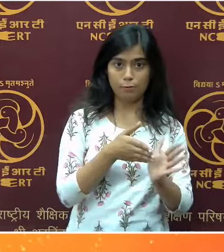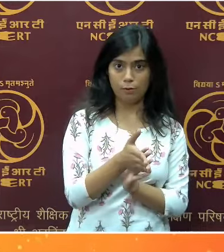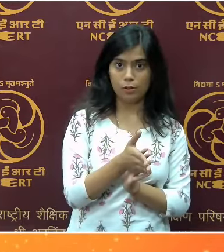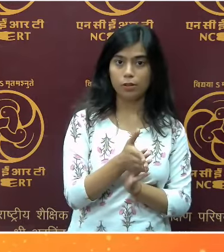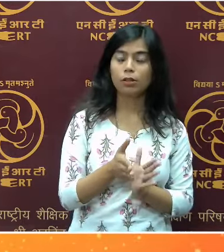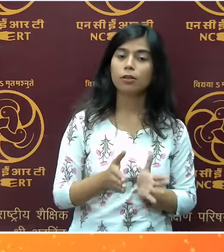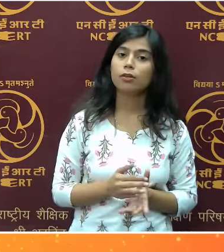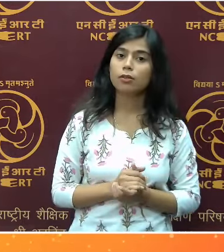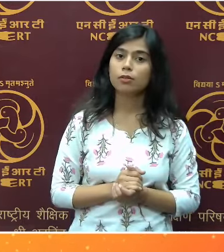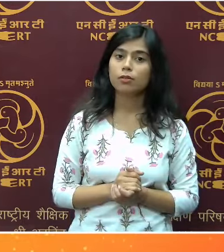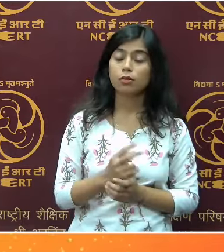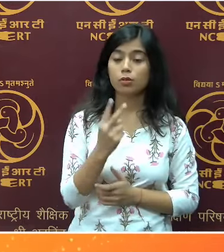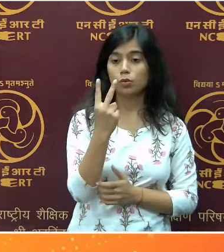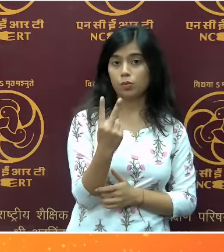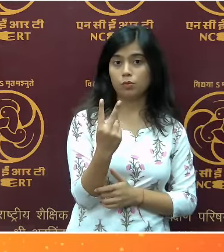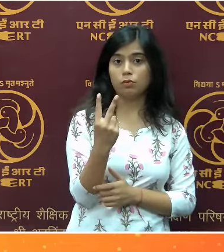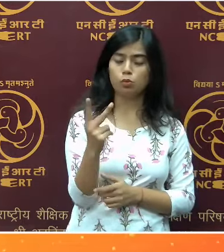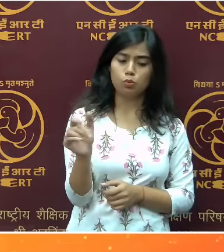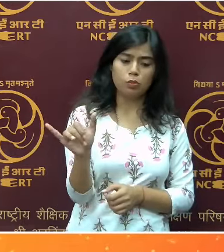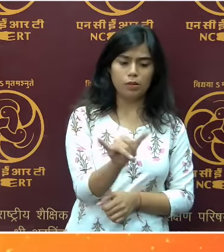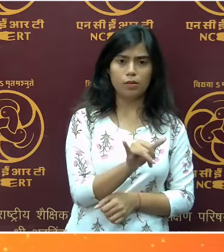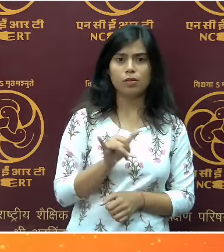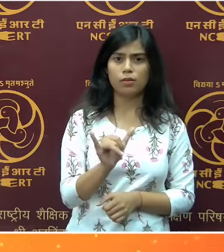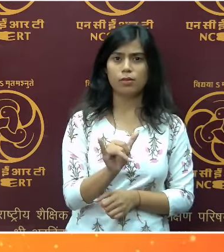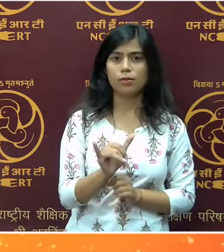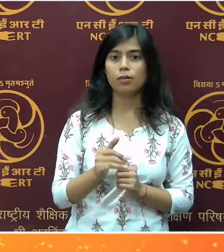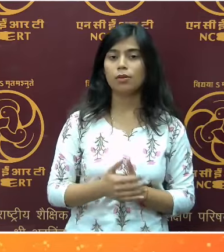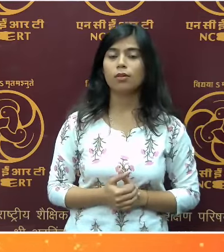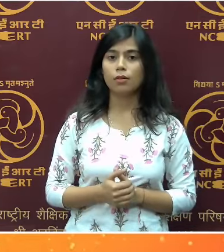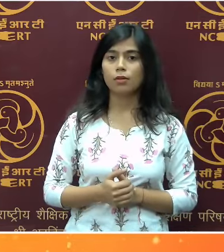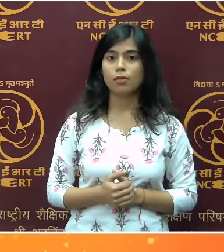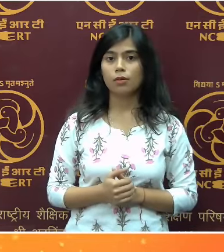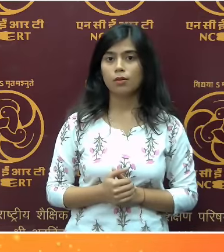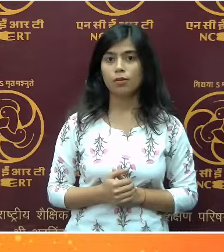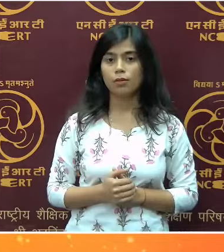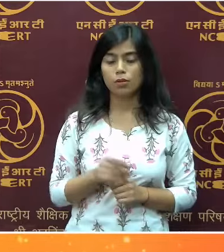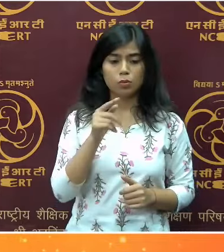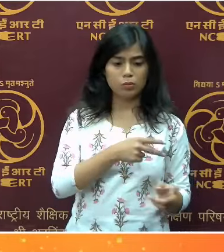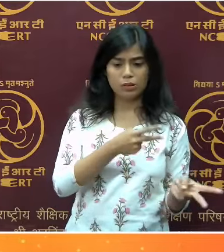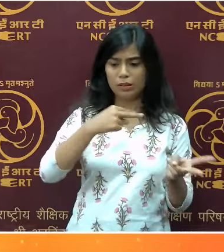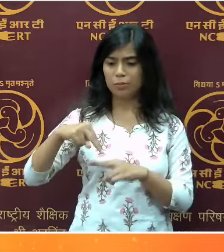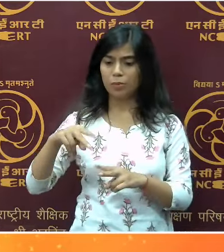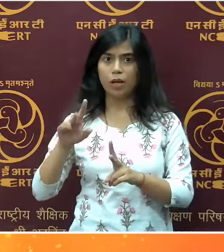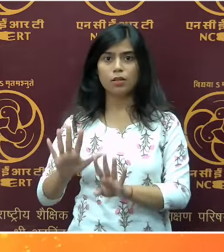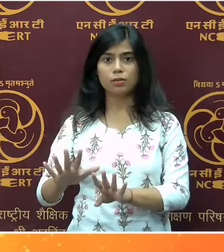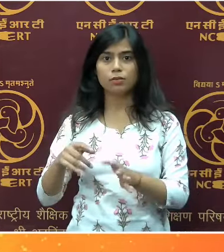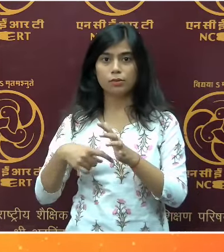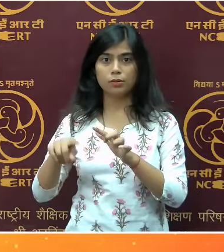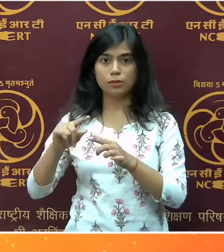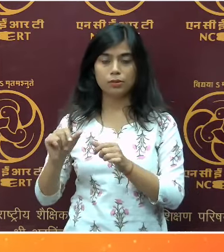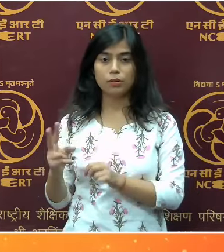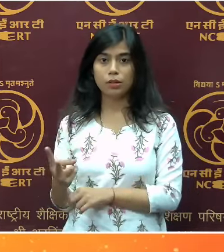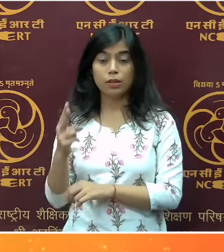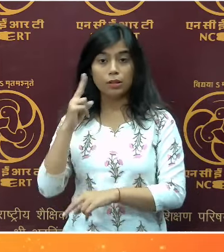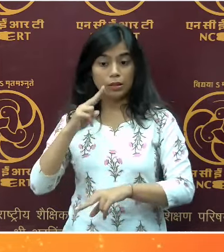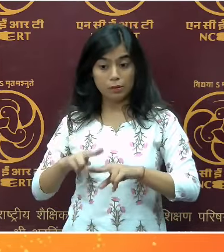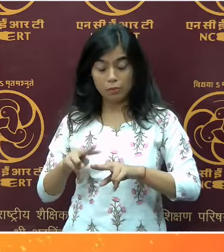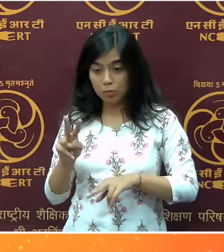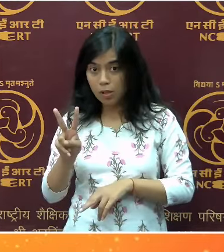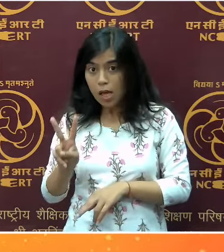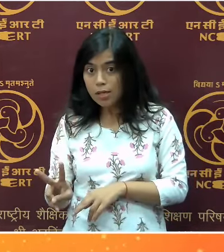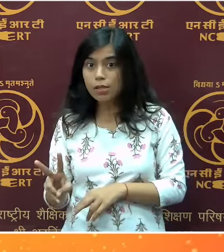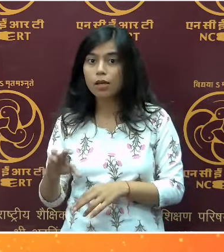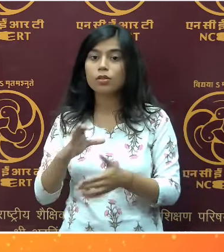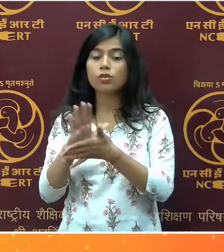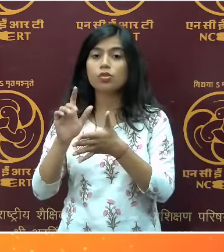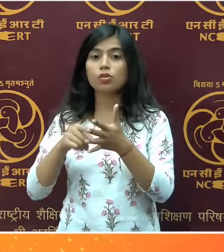two charges are same, then also it will repel with each other. If you bring the second charge near